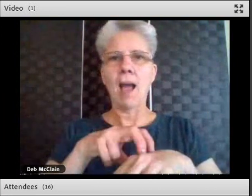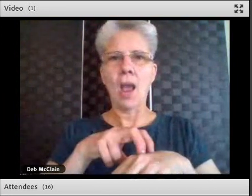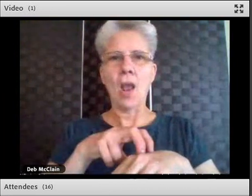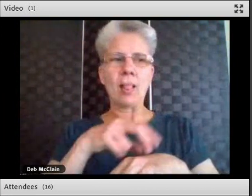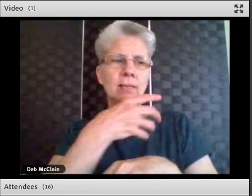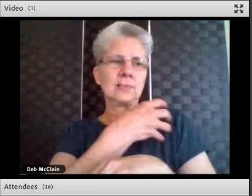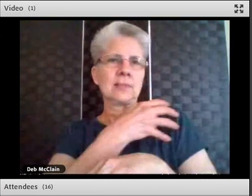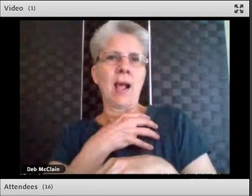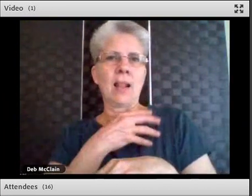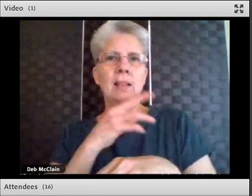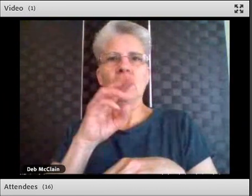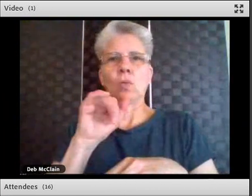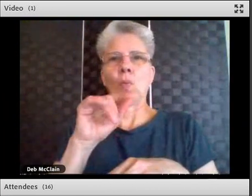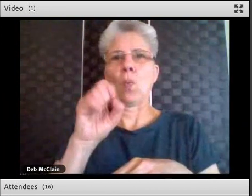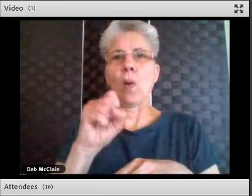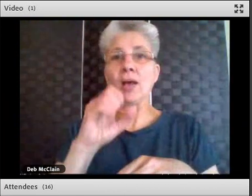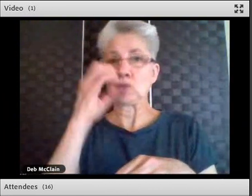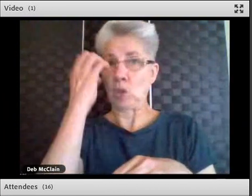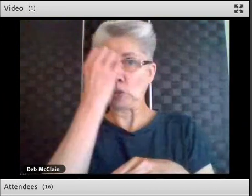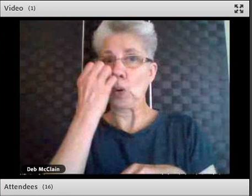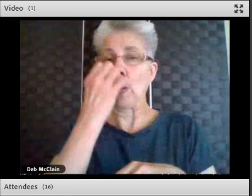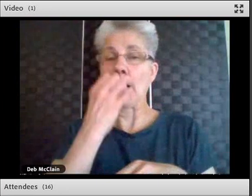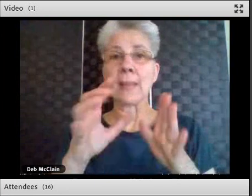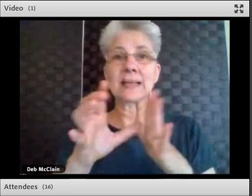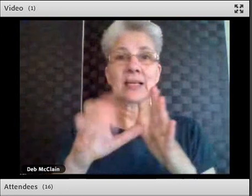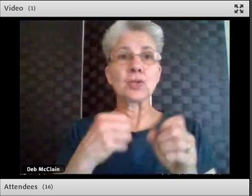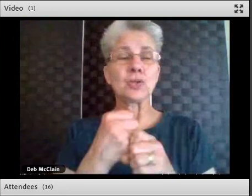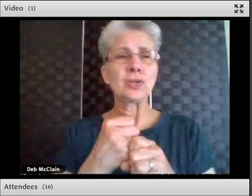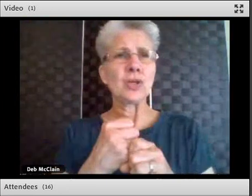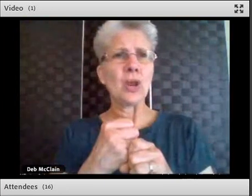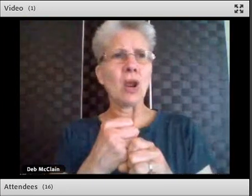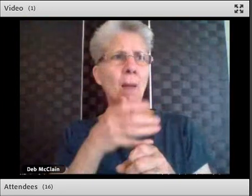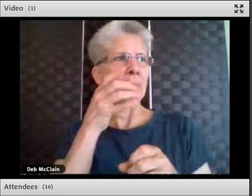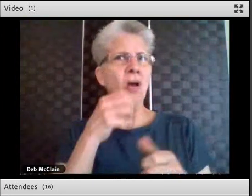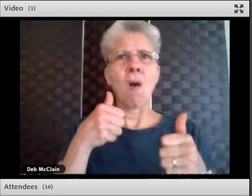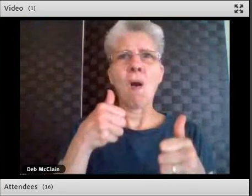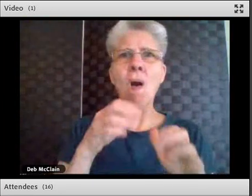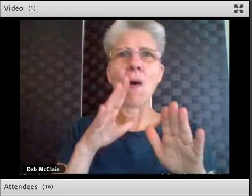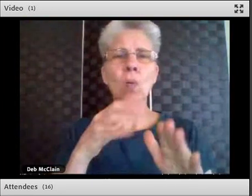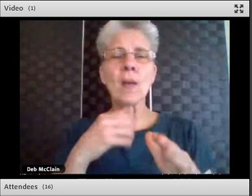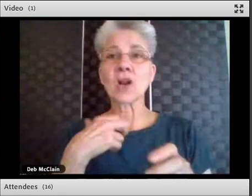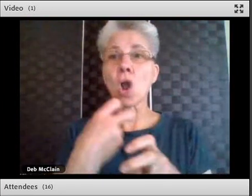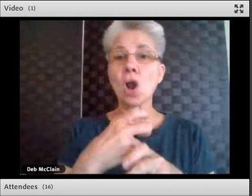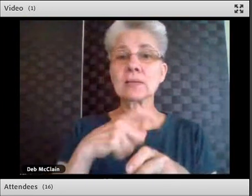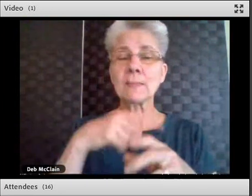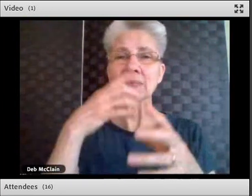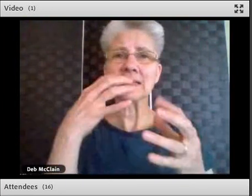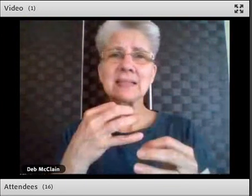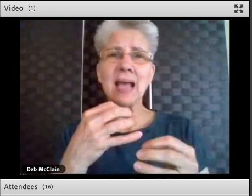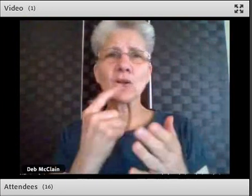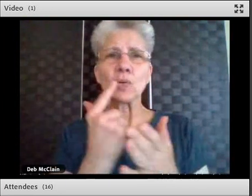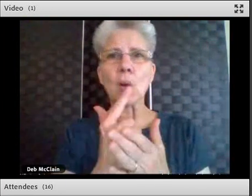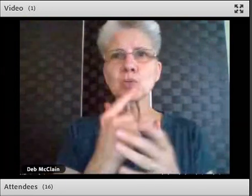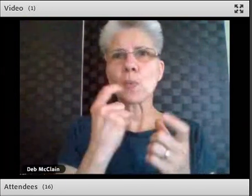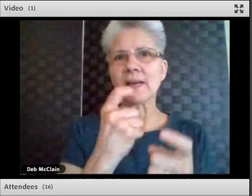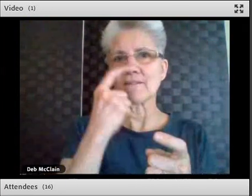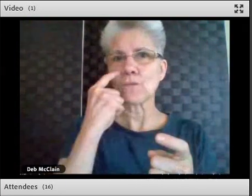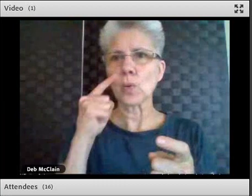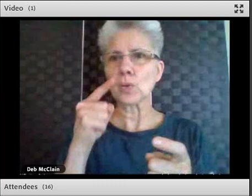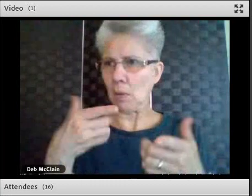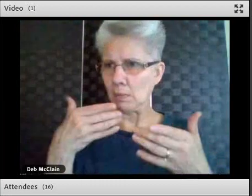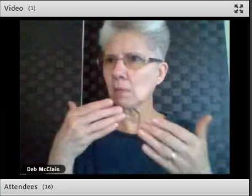to go to Europe my senior year. And my parents were like, oh, this is great. We were having a hard time deciding on a graduation gift for you.